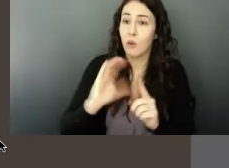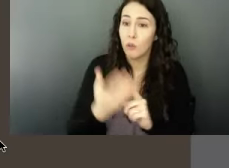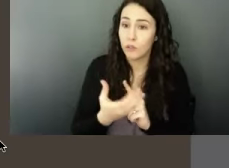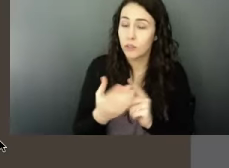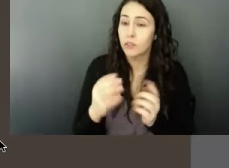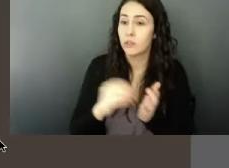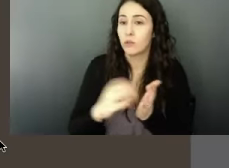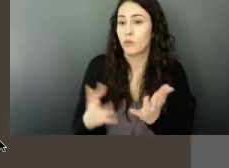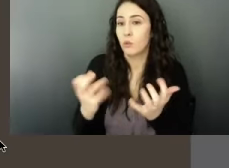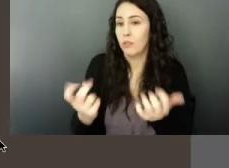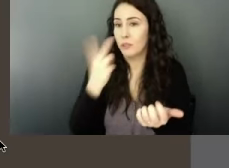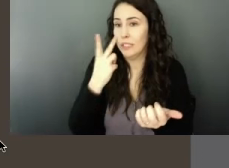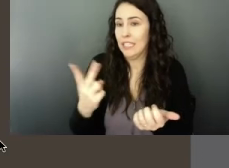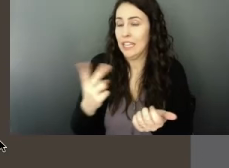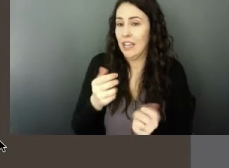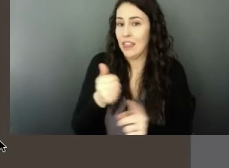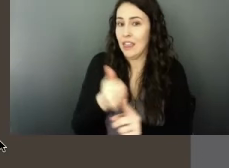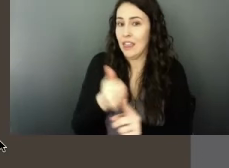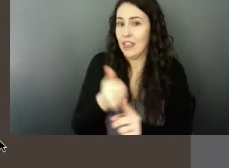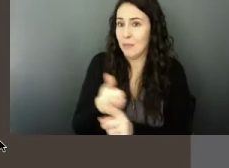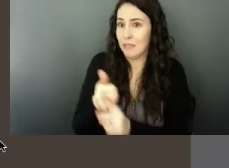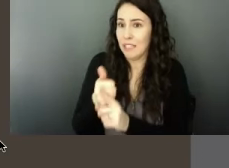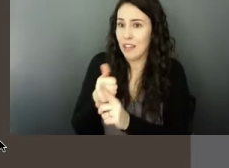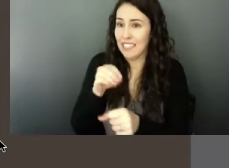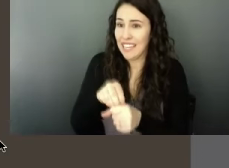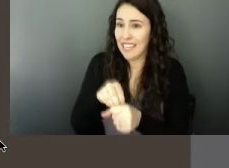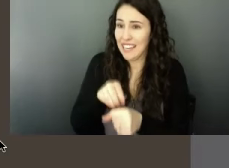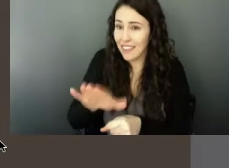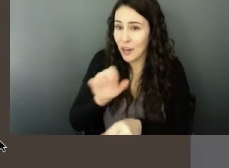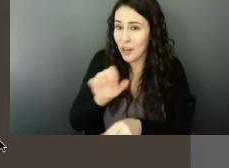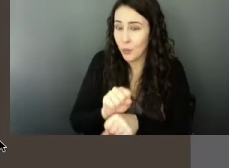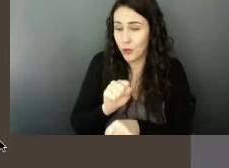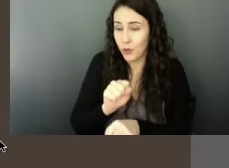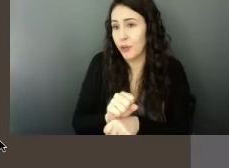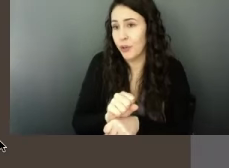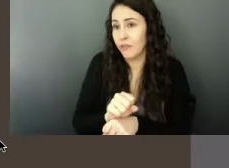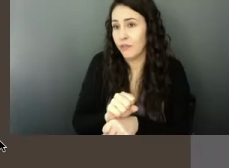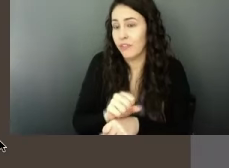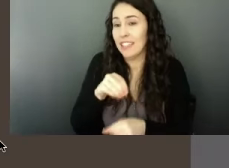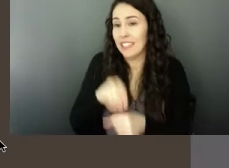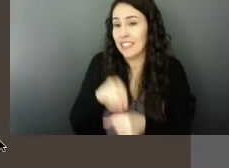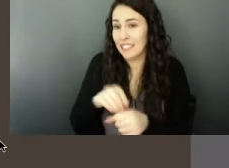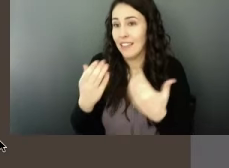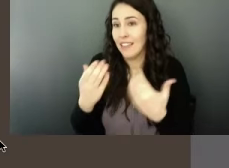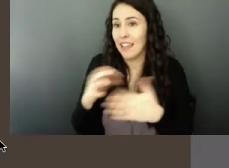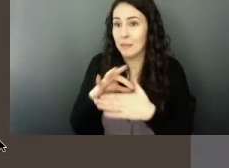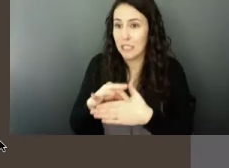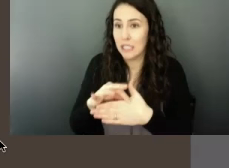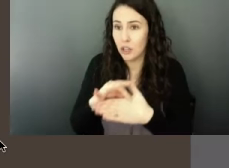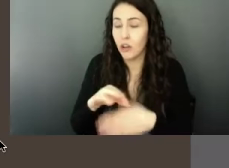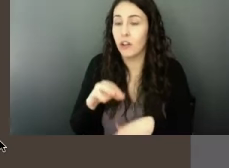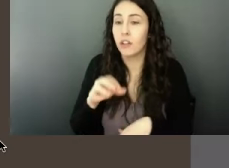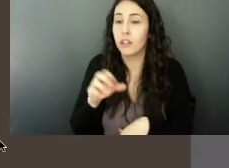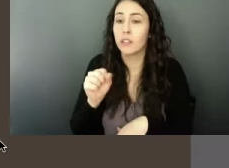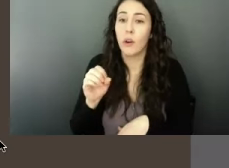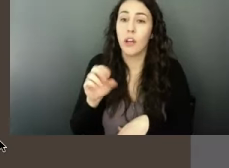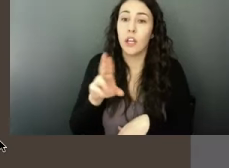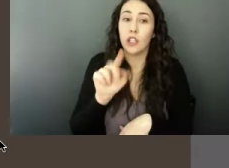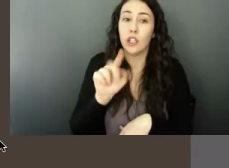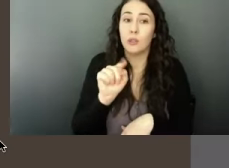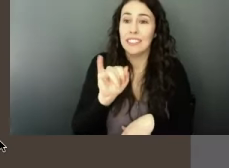in the work that they do and in the class material. And so utility value is basically, is it useful?